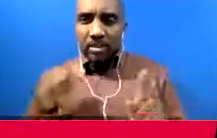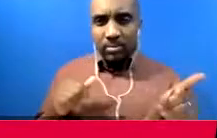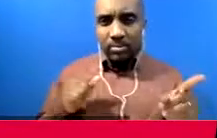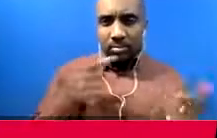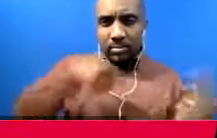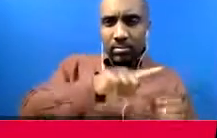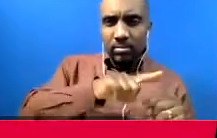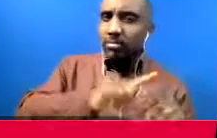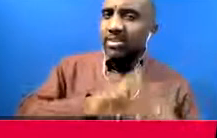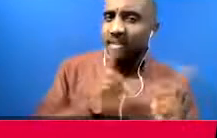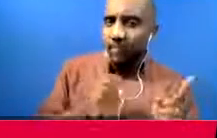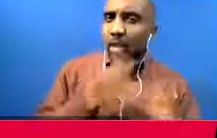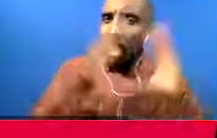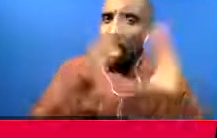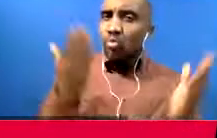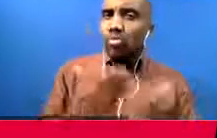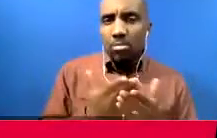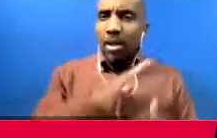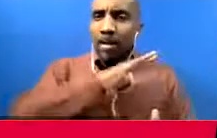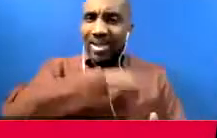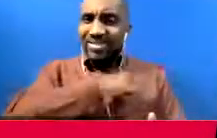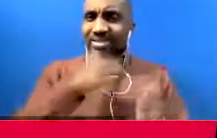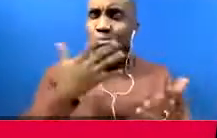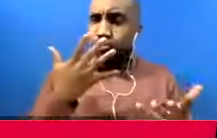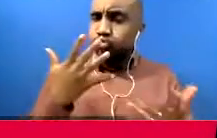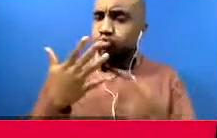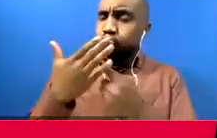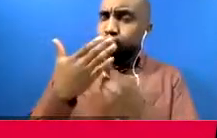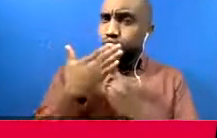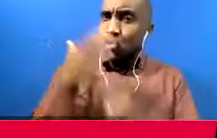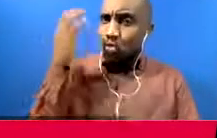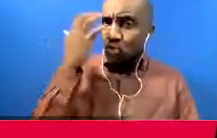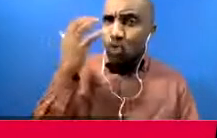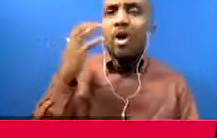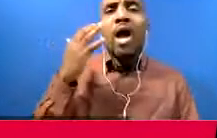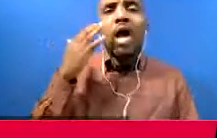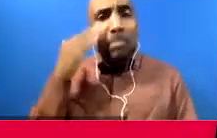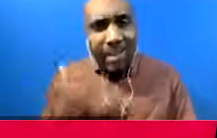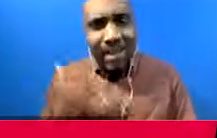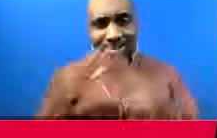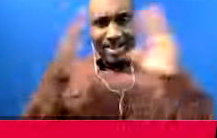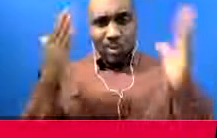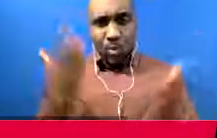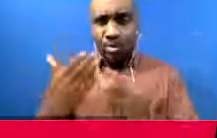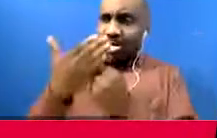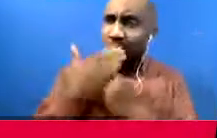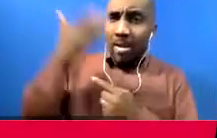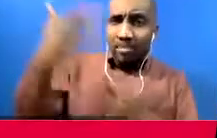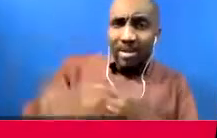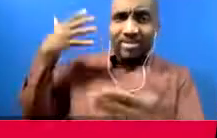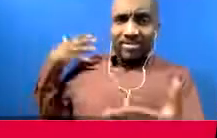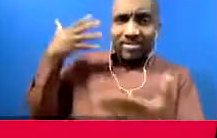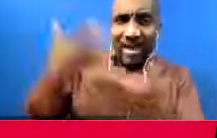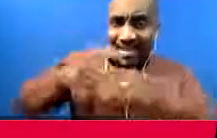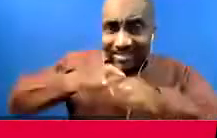what Palestinians around the globe are experiencing and have experienced, and what Black people around the globe are experiencing and have experienced, are rooted in